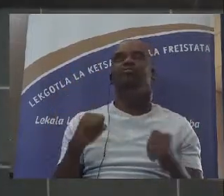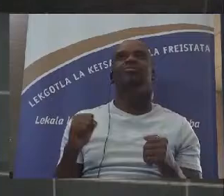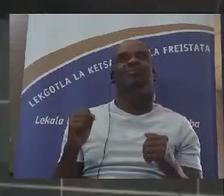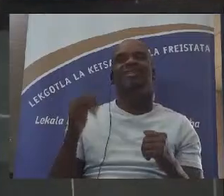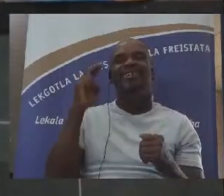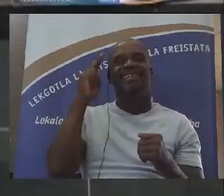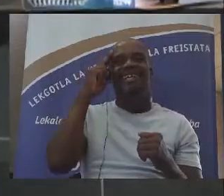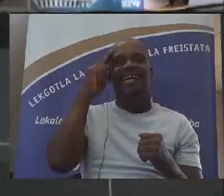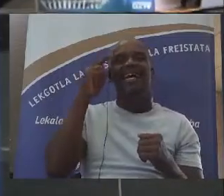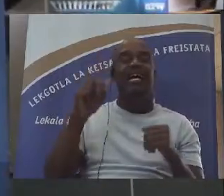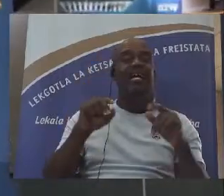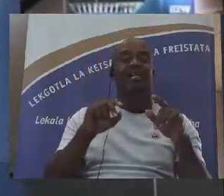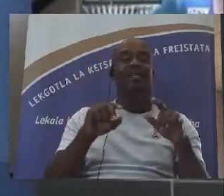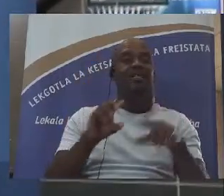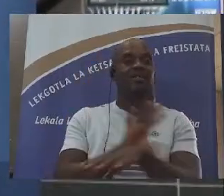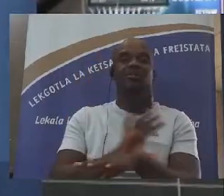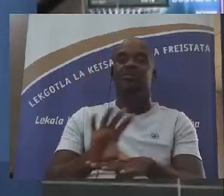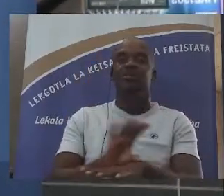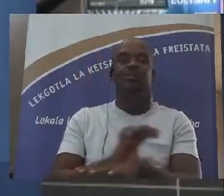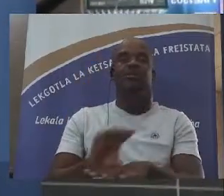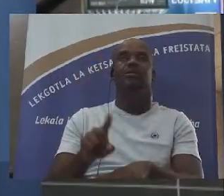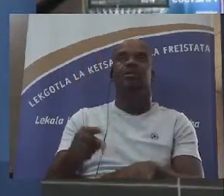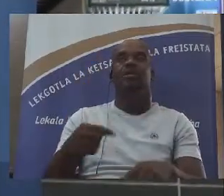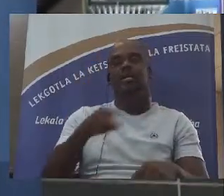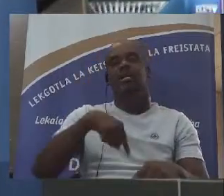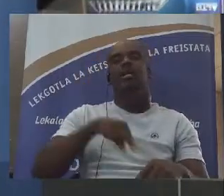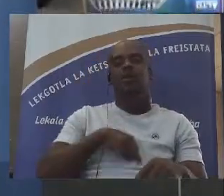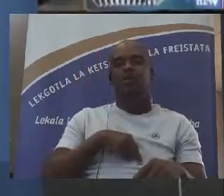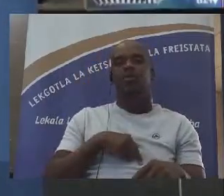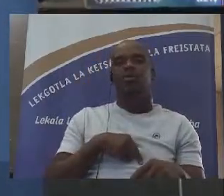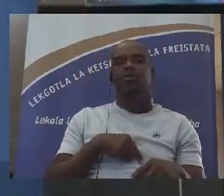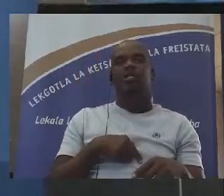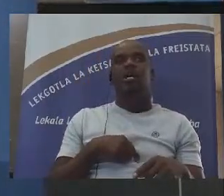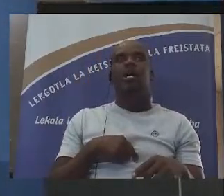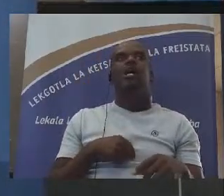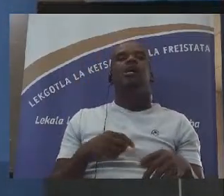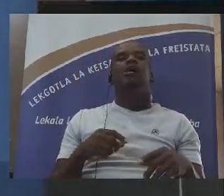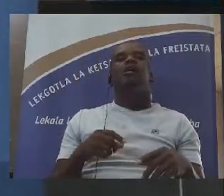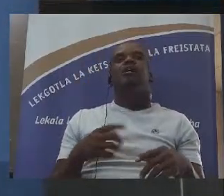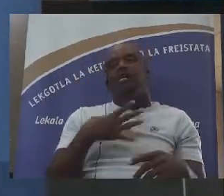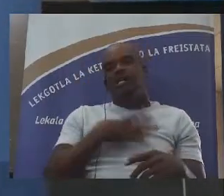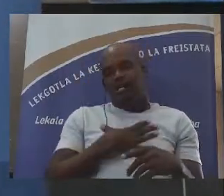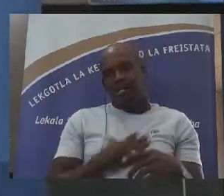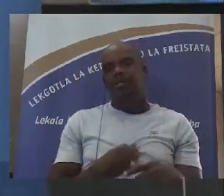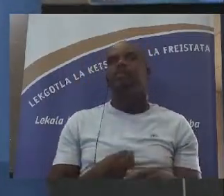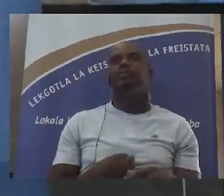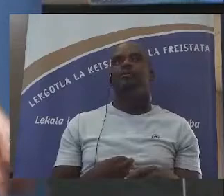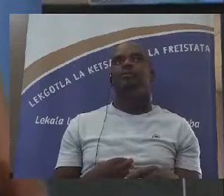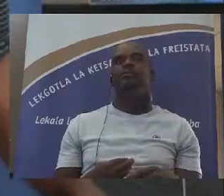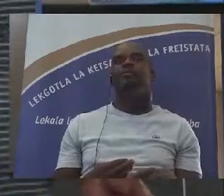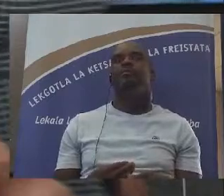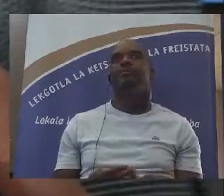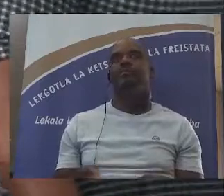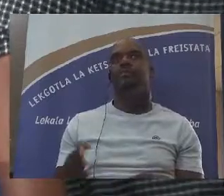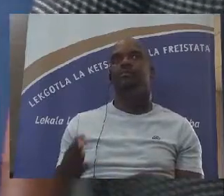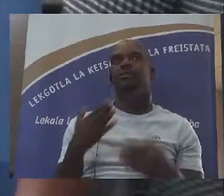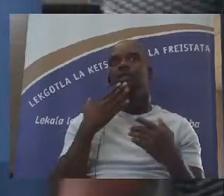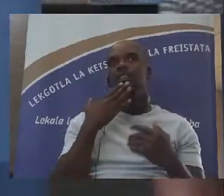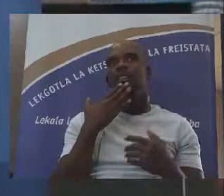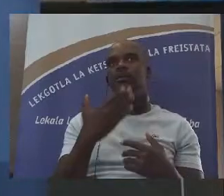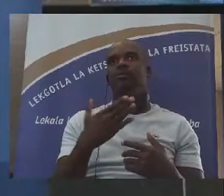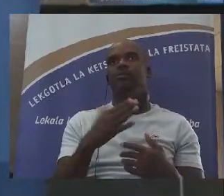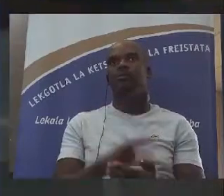ka di computer and le rona re kgathetse ni. Thank you. Ke le buile haholo. Ke nana